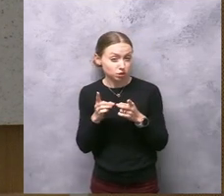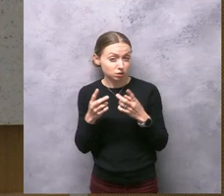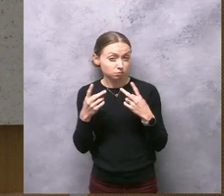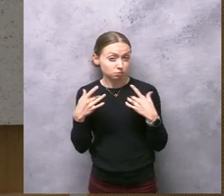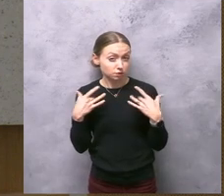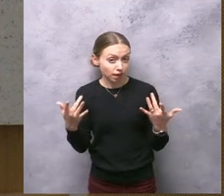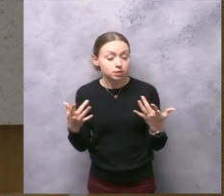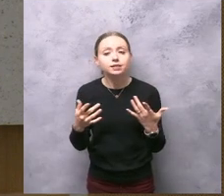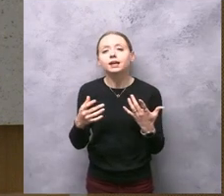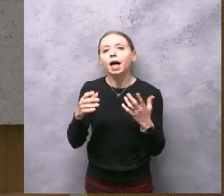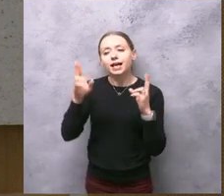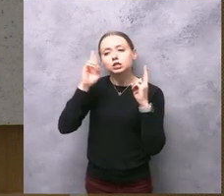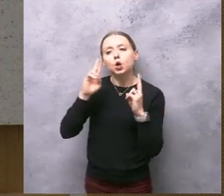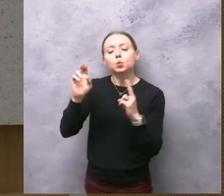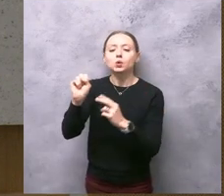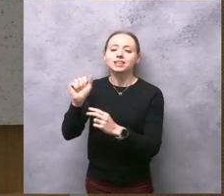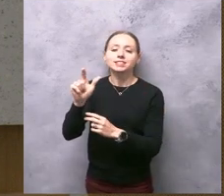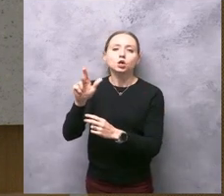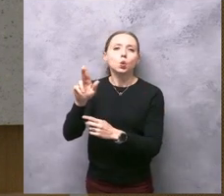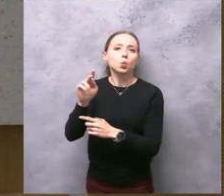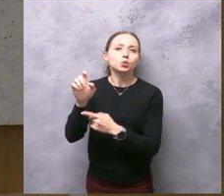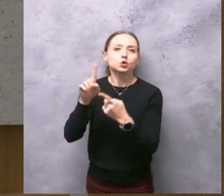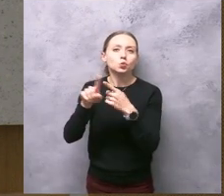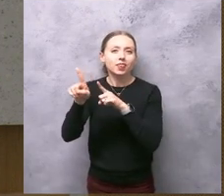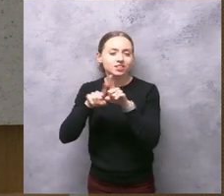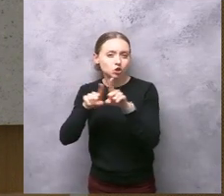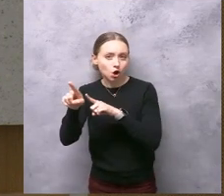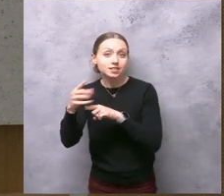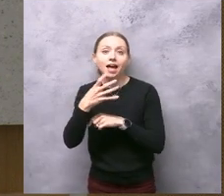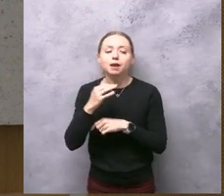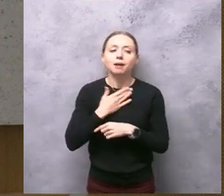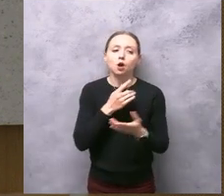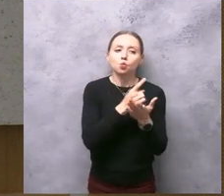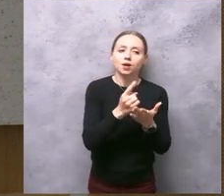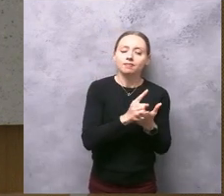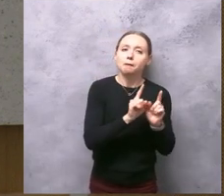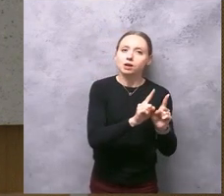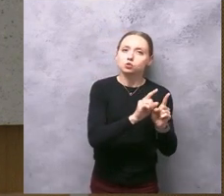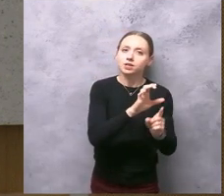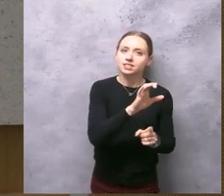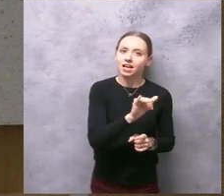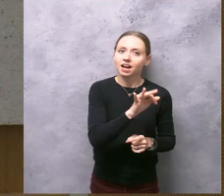honoring our teachers and paras of the year, and then my weekly mentoring at Cy Falls and Cy Park.